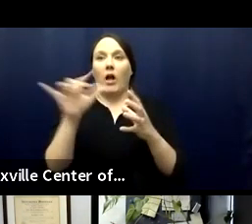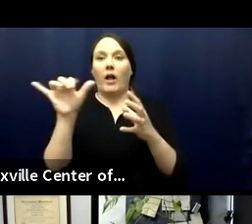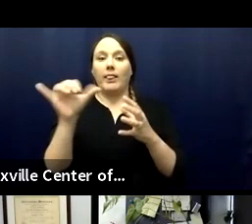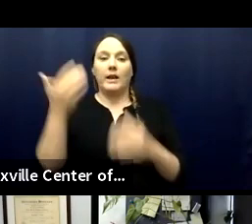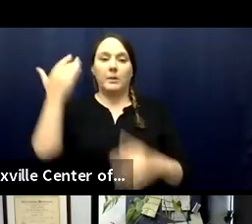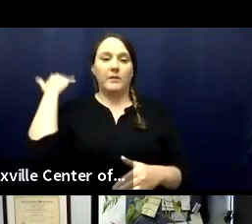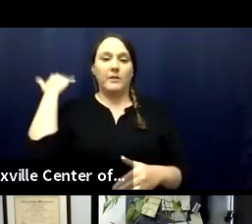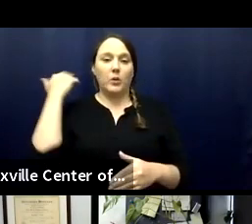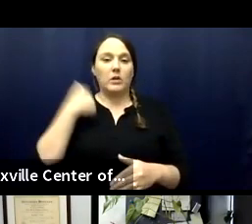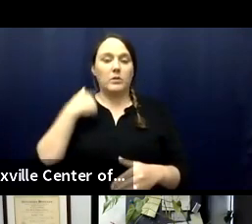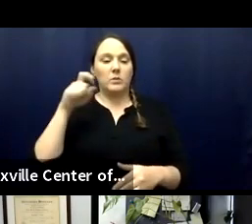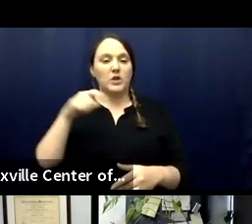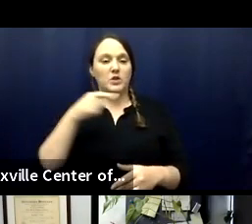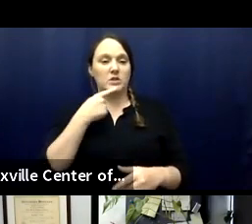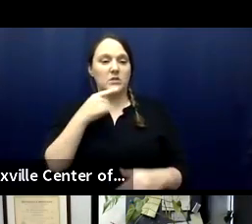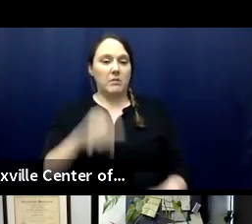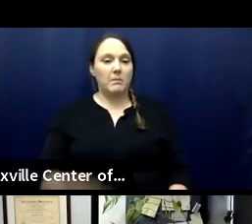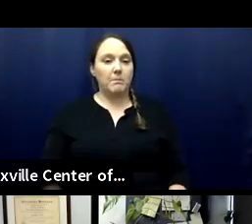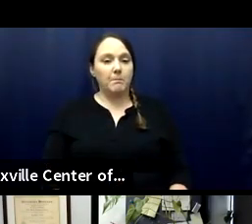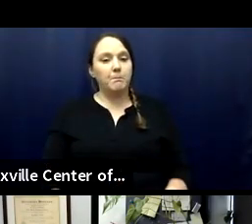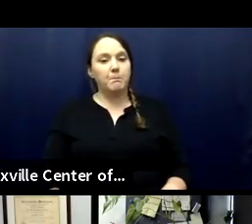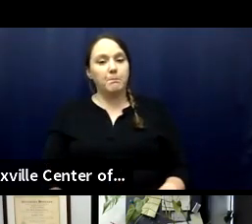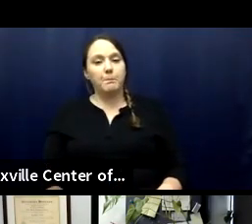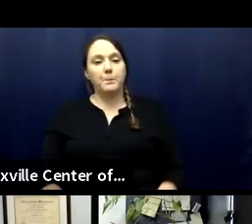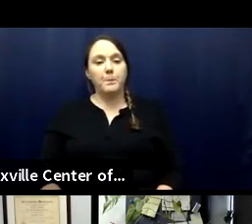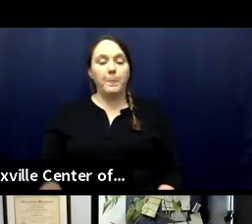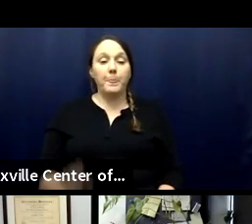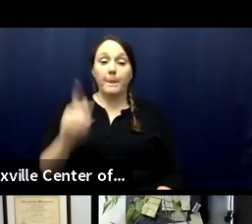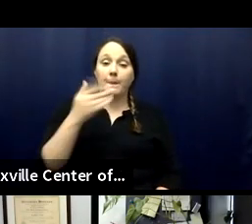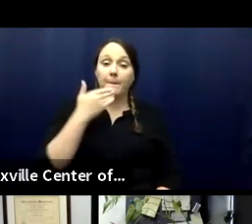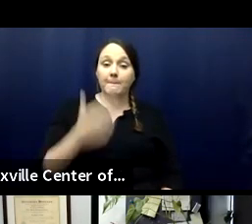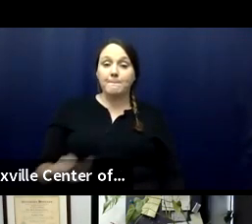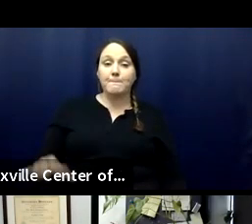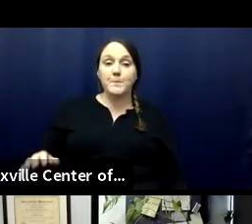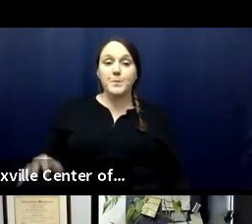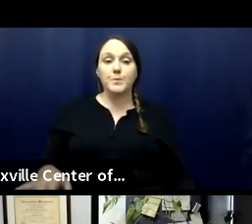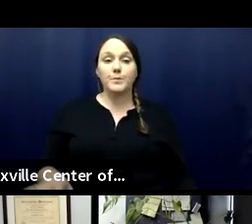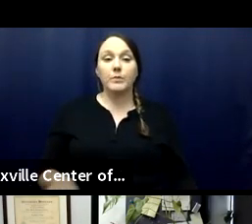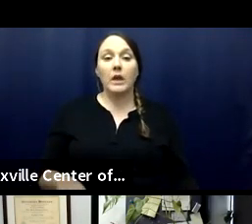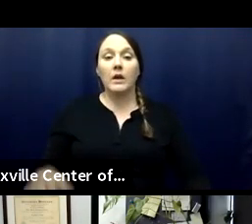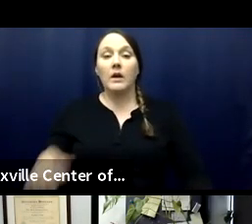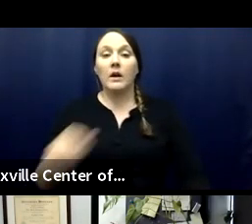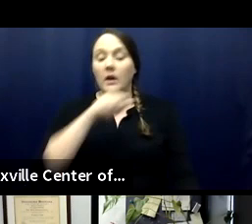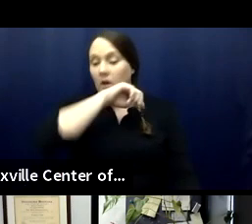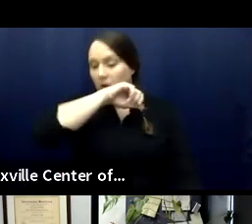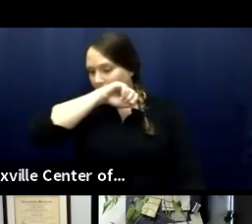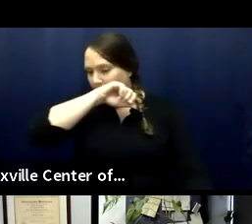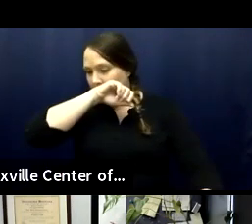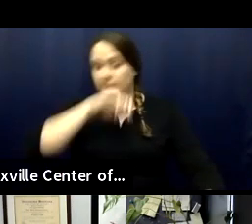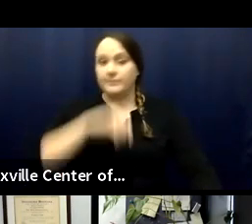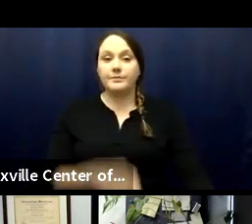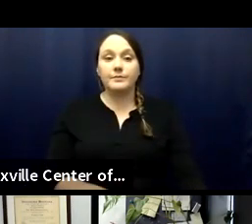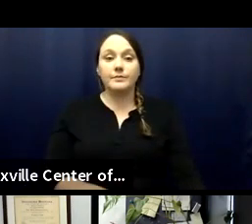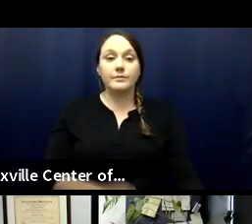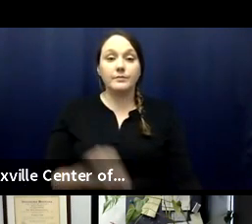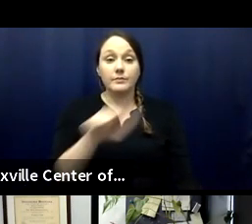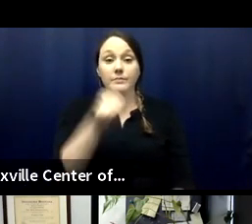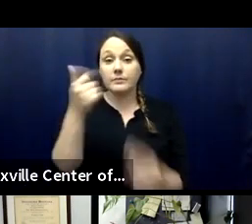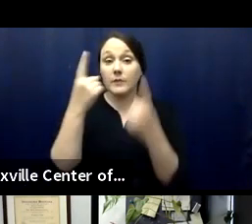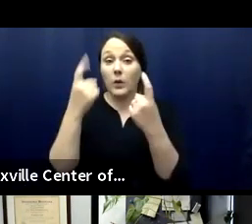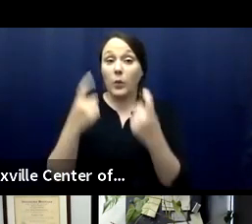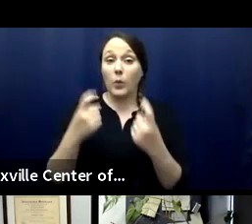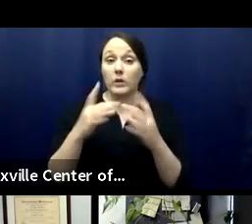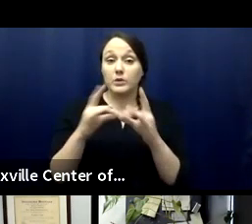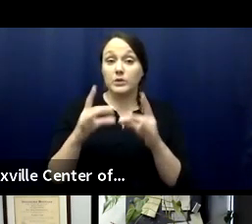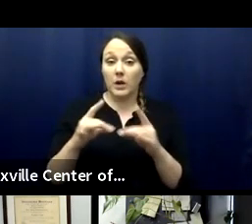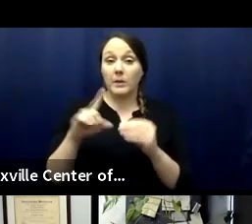I guess I should put it that way. Okay, thank you. Mm-hmm. Thanks. Any other questions, comments